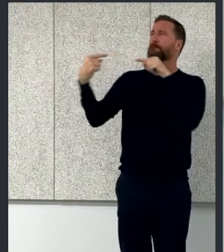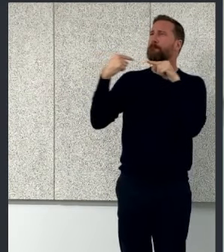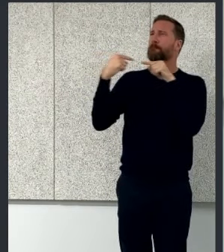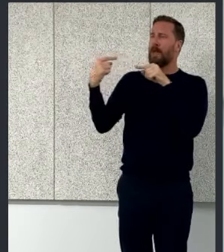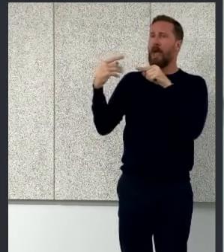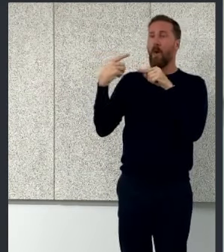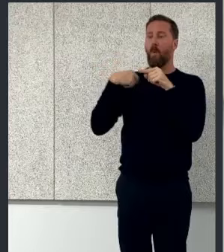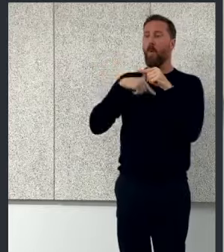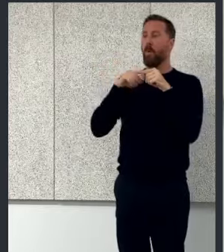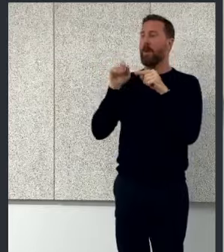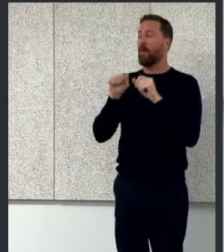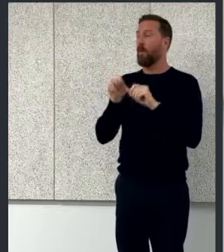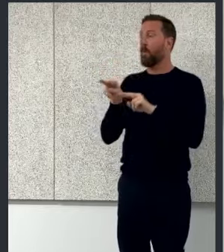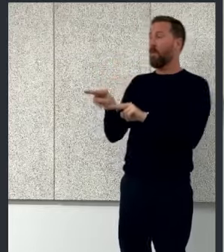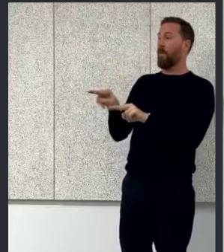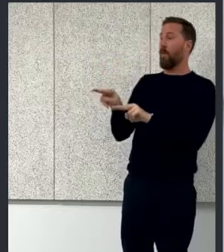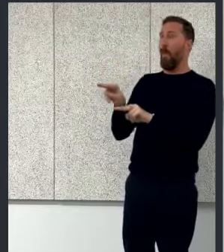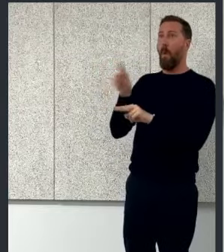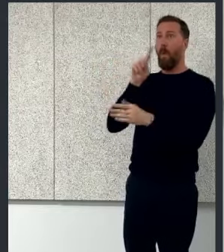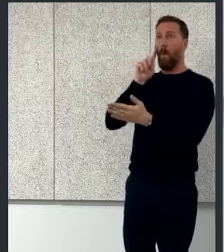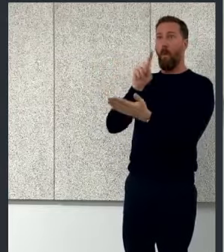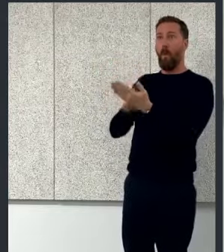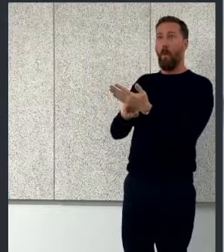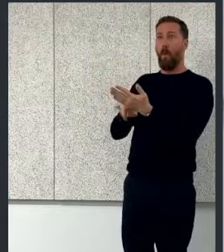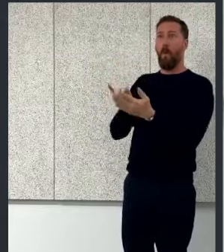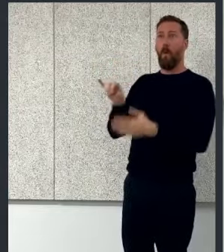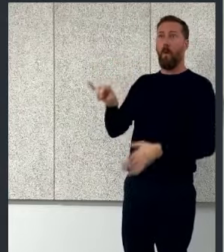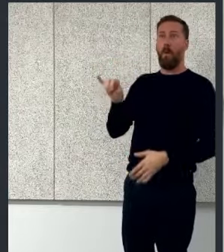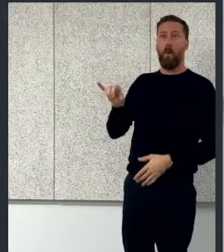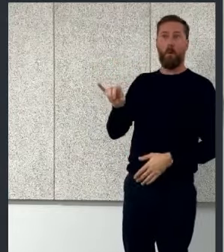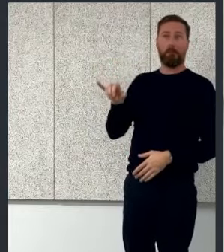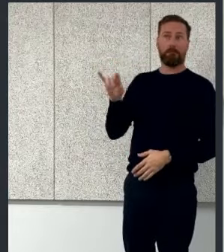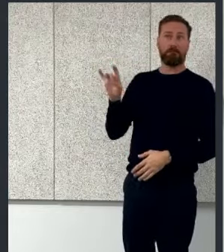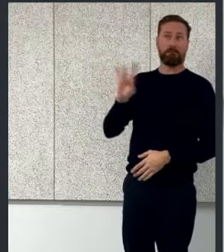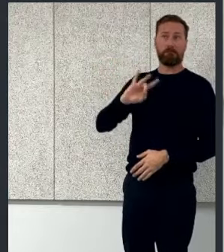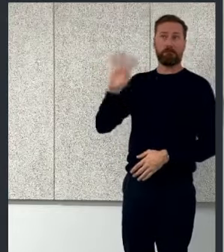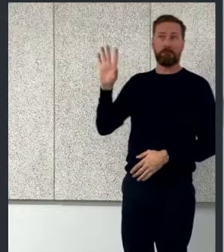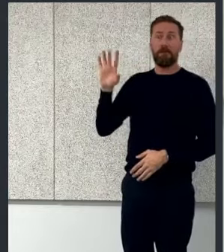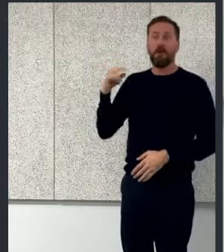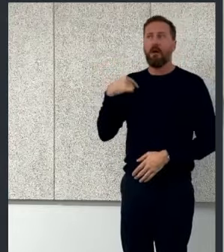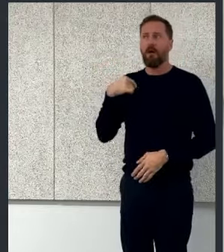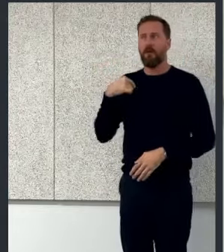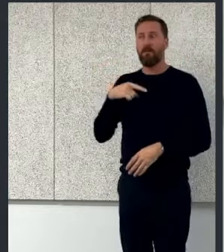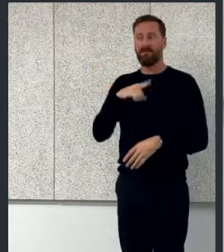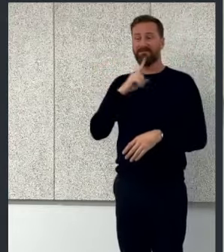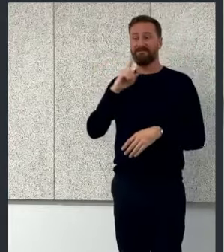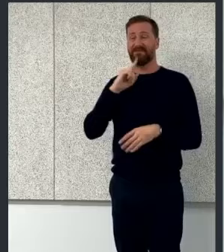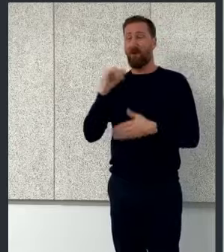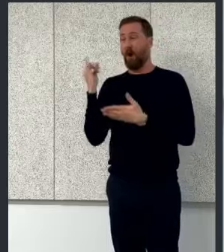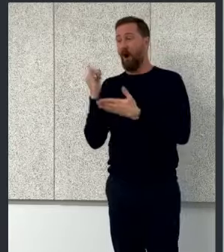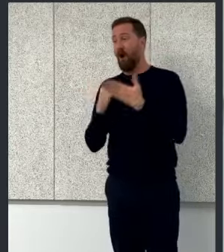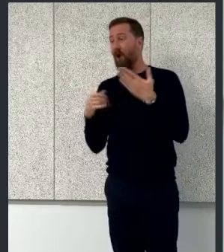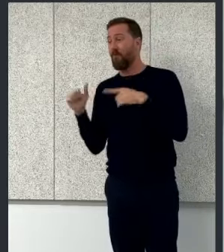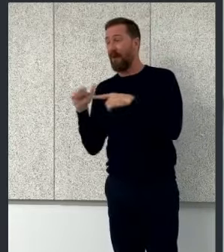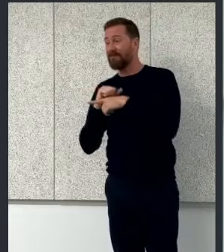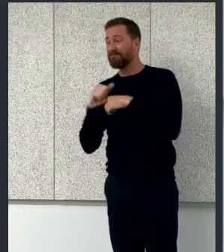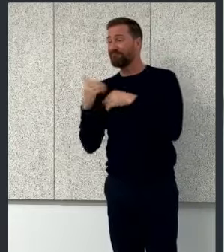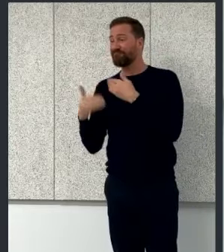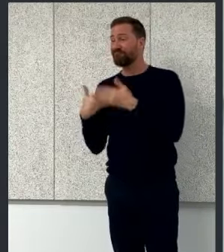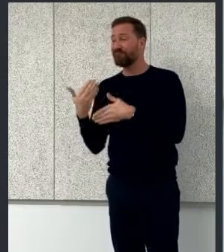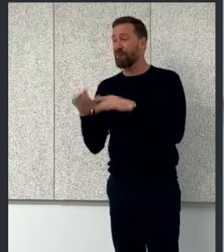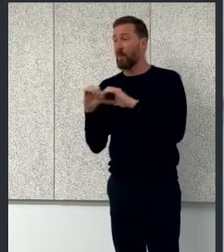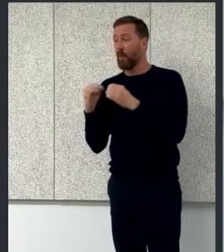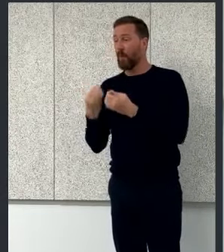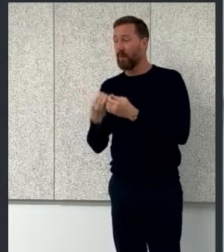that the idealism of art practices butts up against the realities of